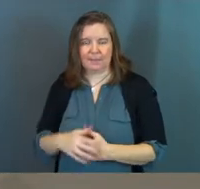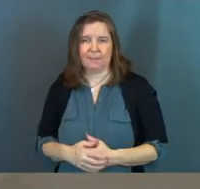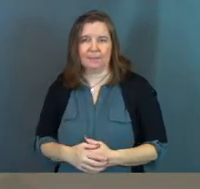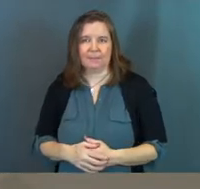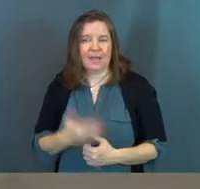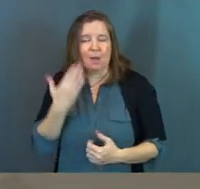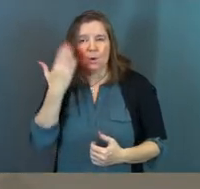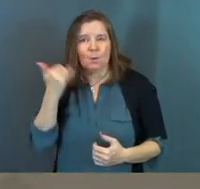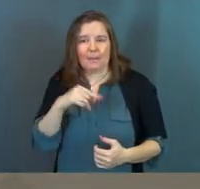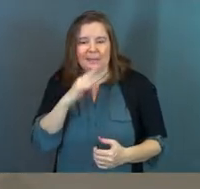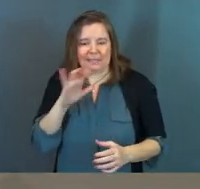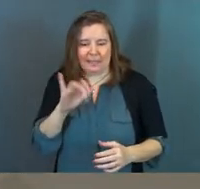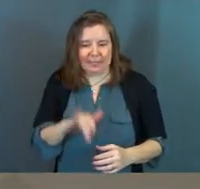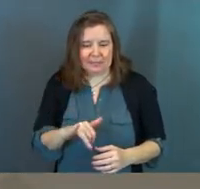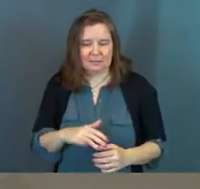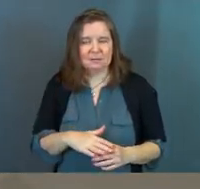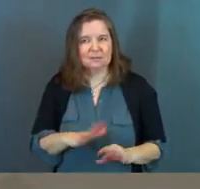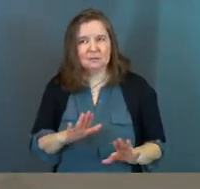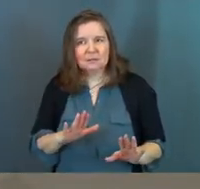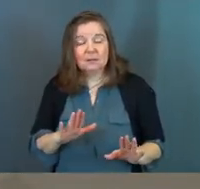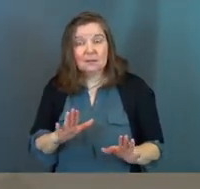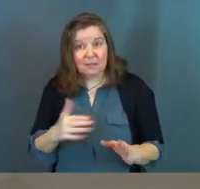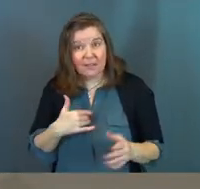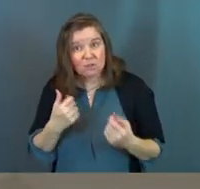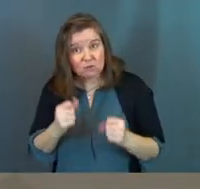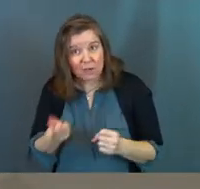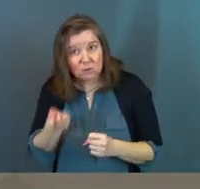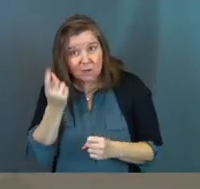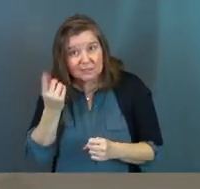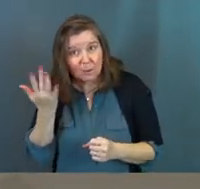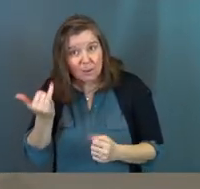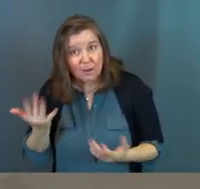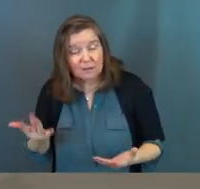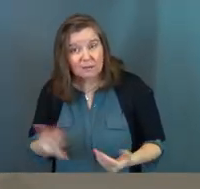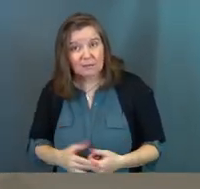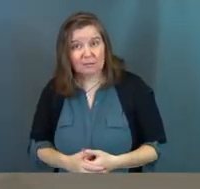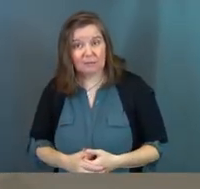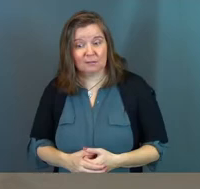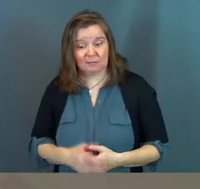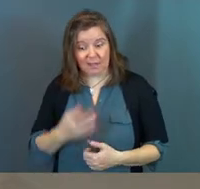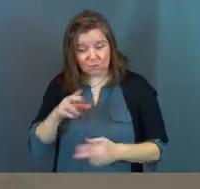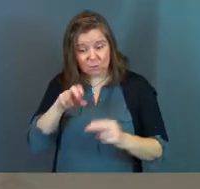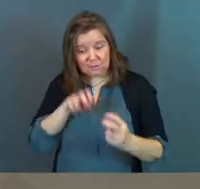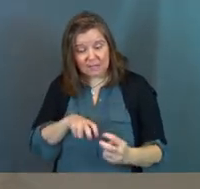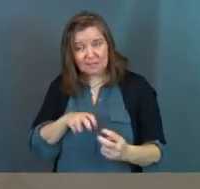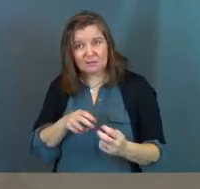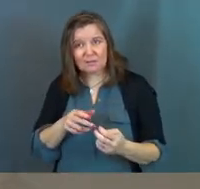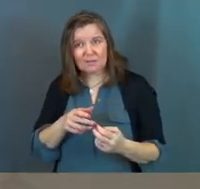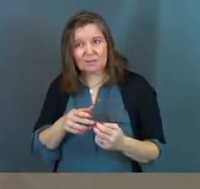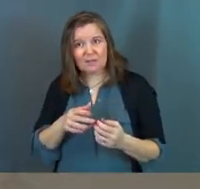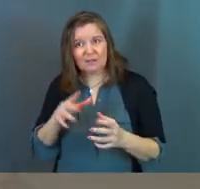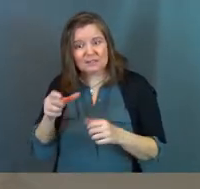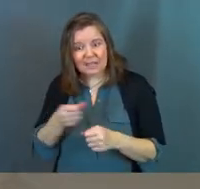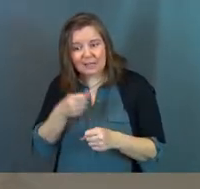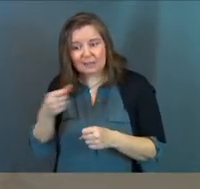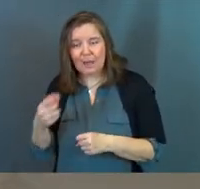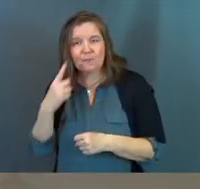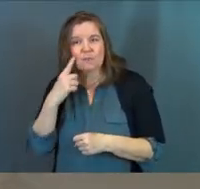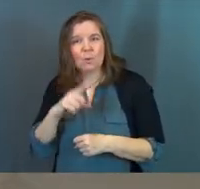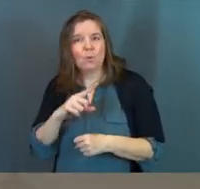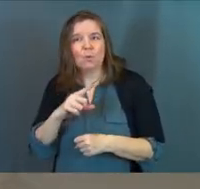I don't know why my kid does this. Have you tried to understand? Have you sat down? Have you taken them